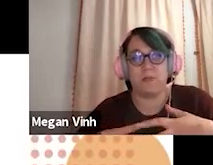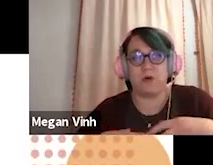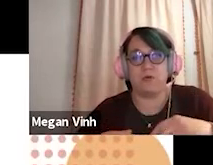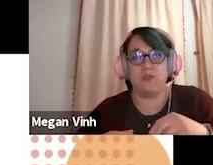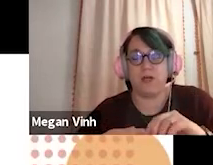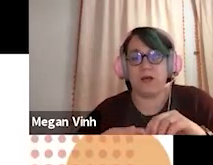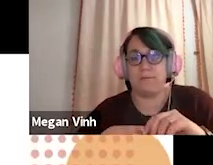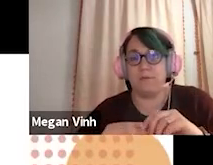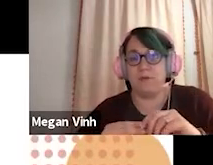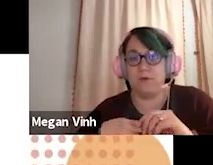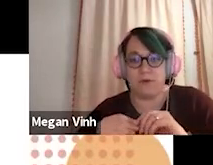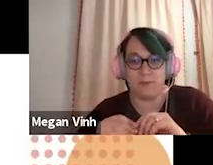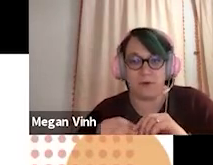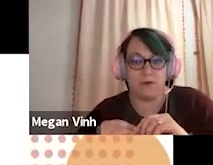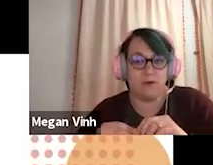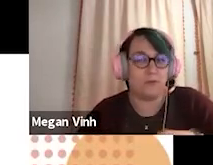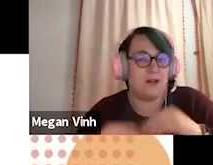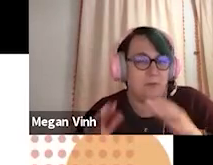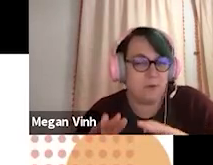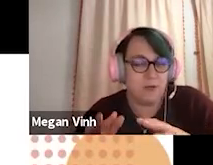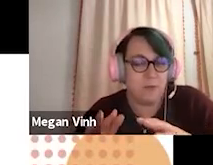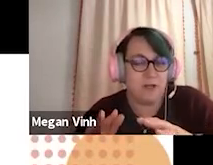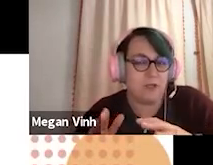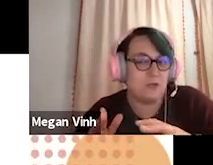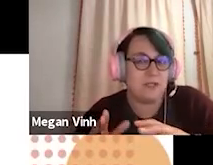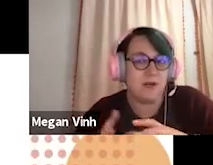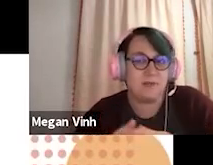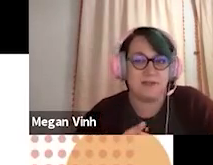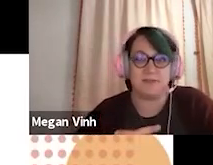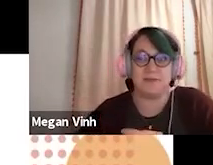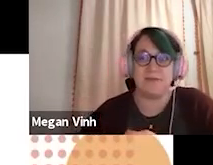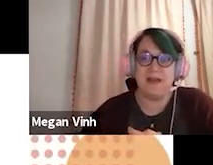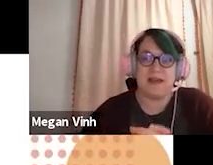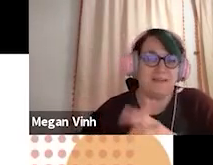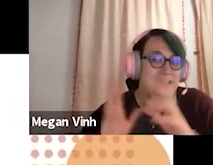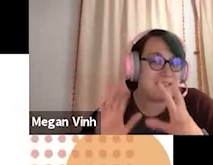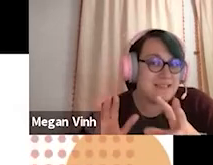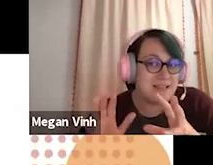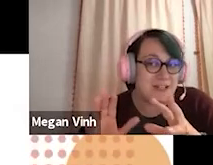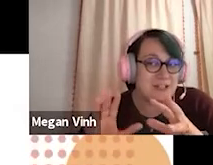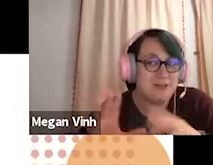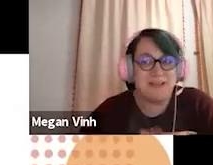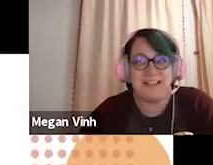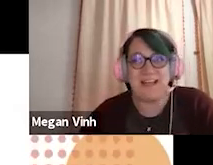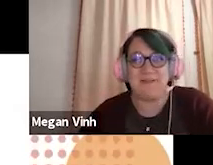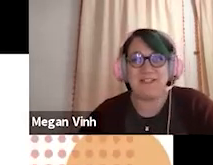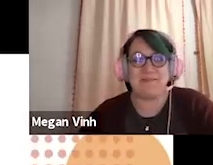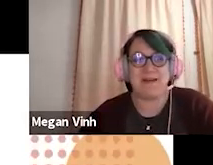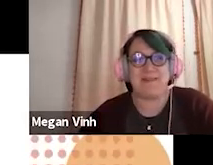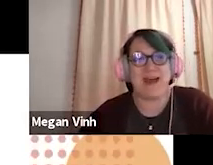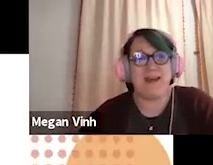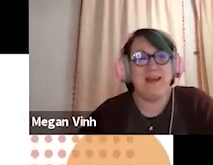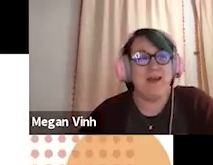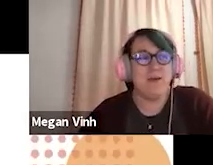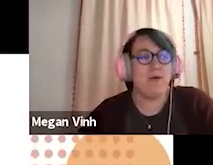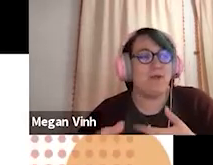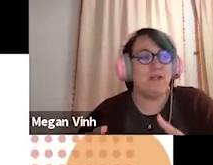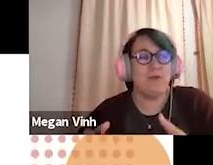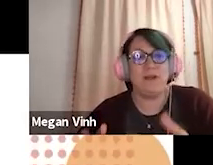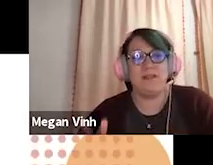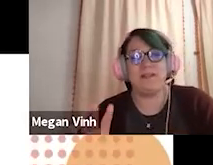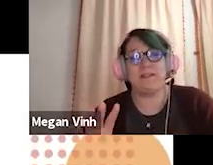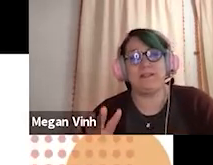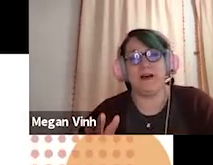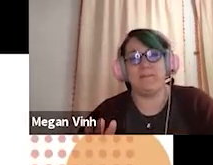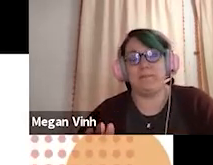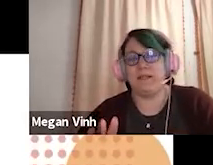trajectories approach or framework or whatever word you want to use there, because we've had lots of discussions on what the language is about that. But really